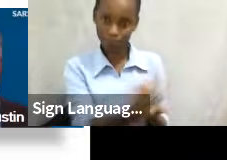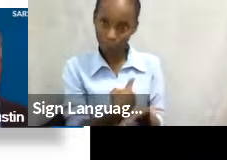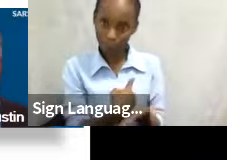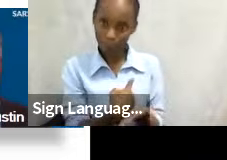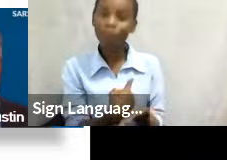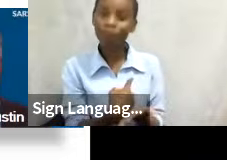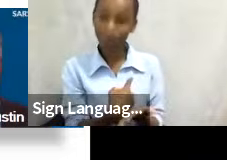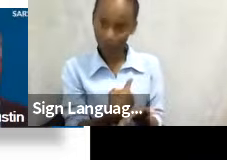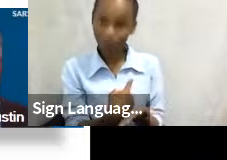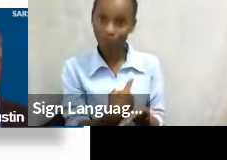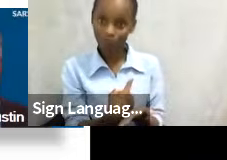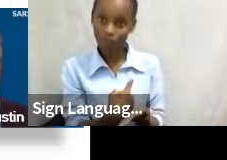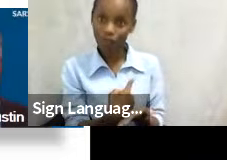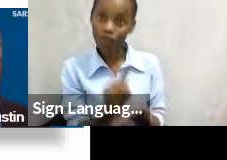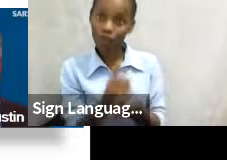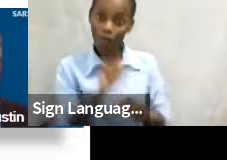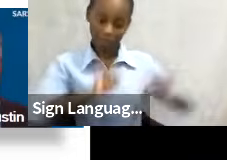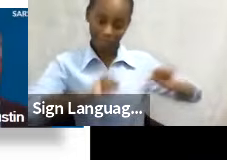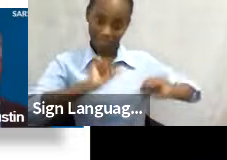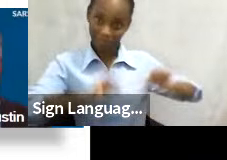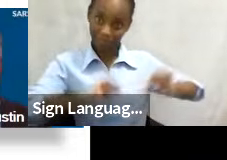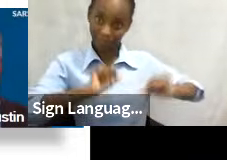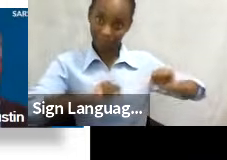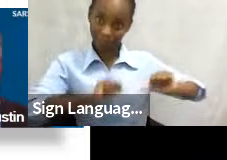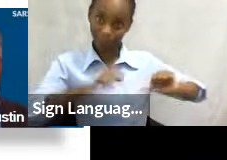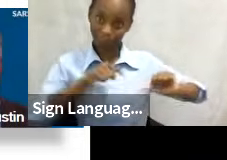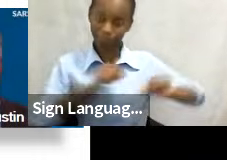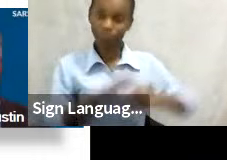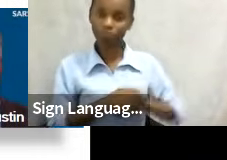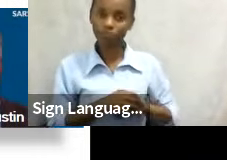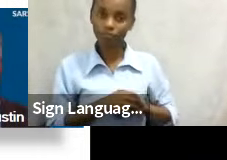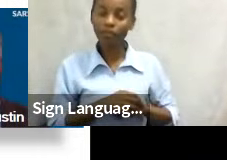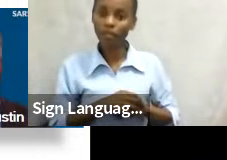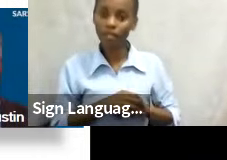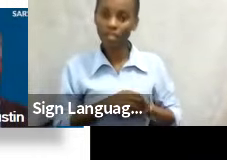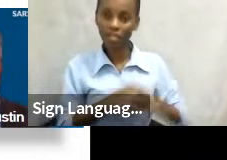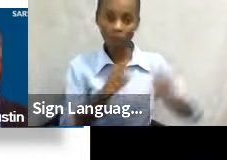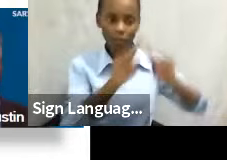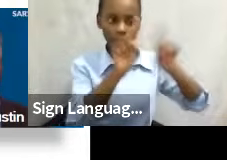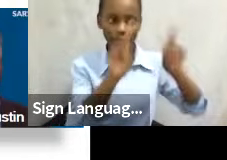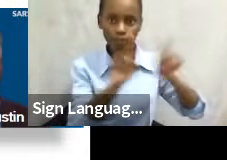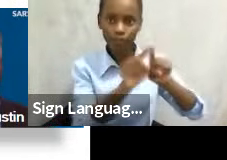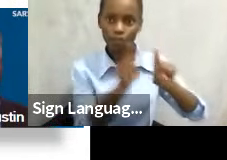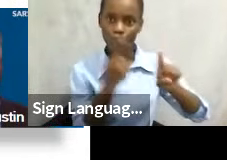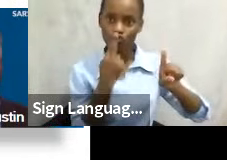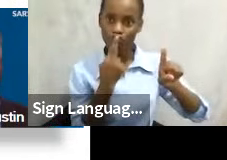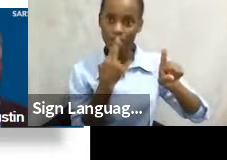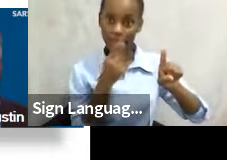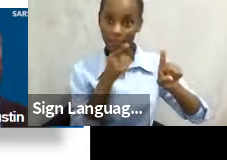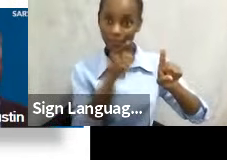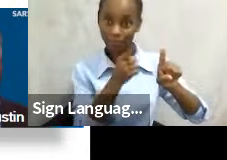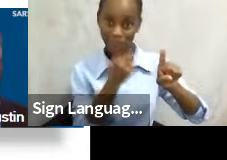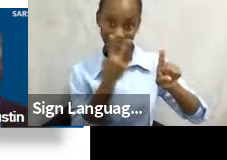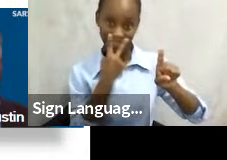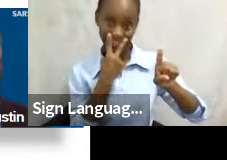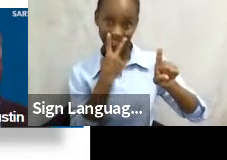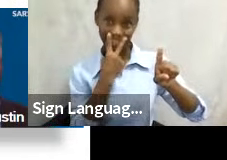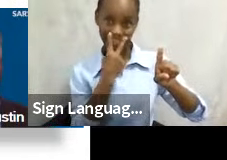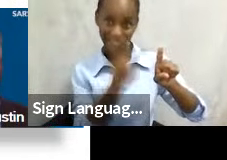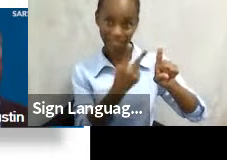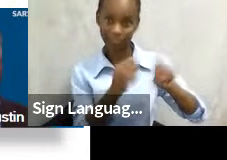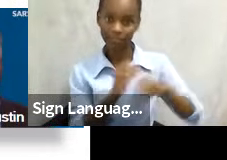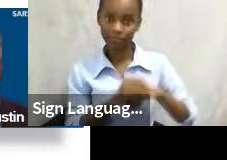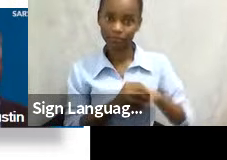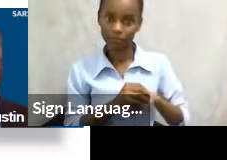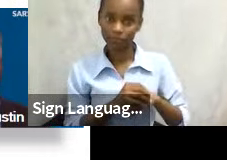Now, we've specifically highlighted certain fields in red. Where you see that it